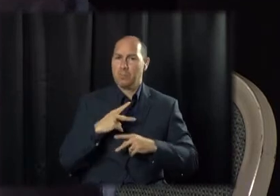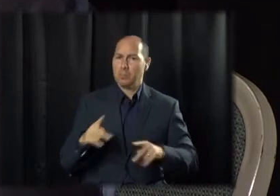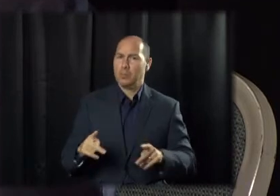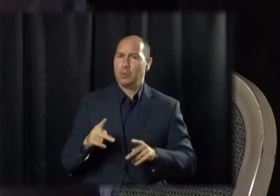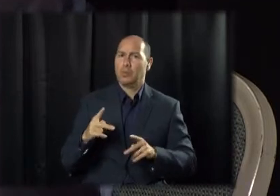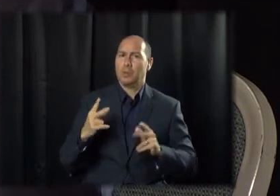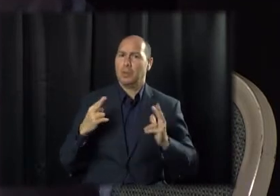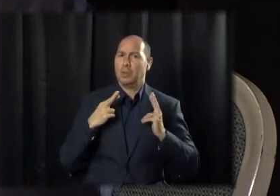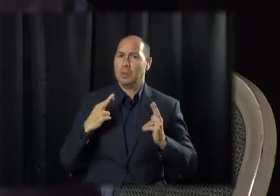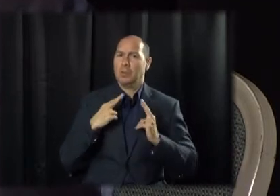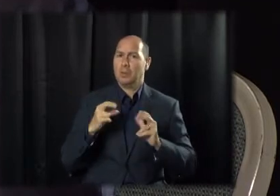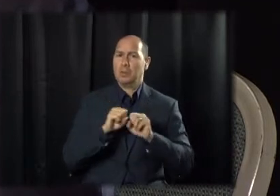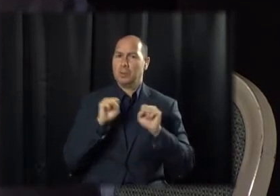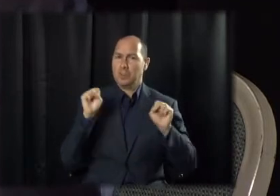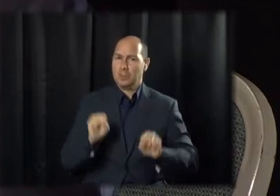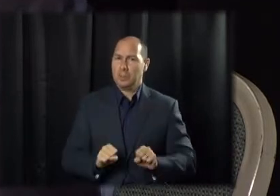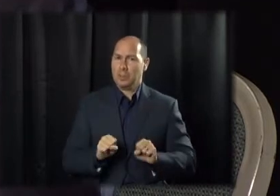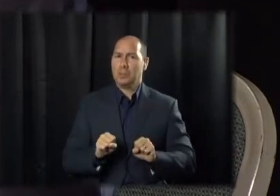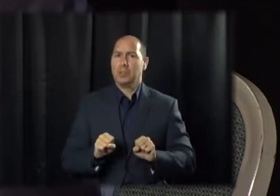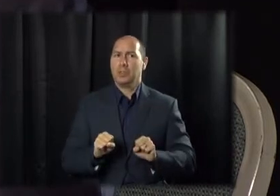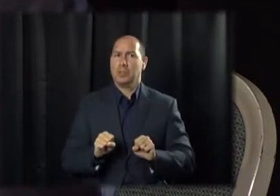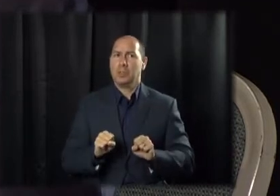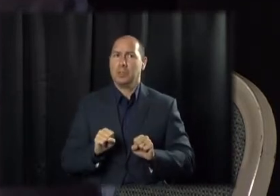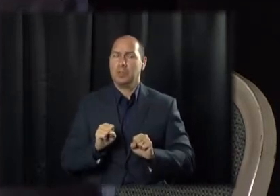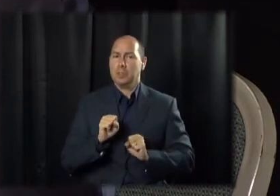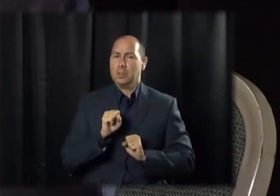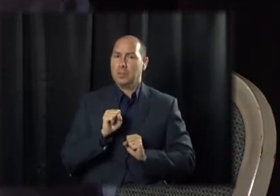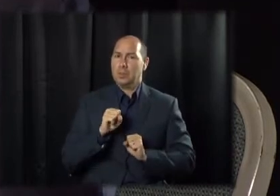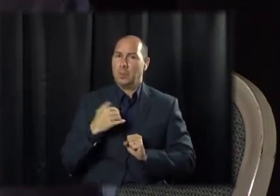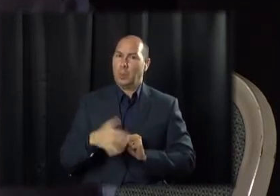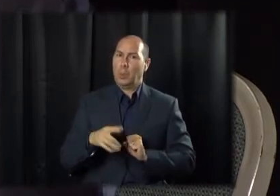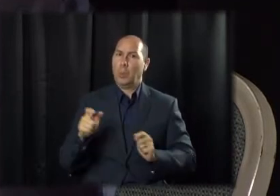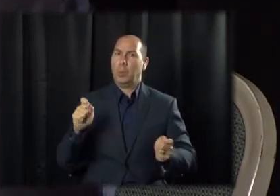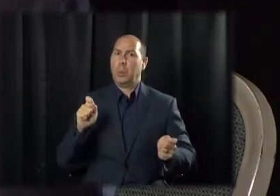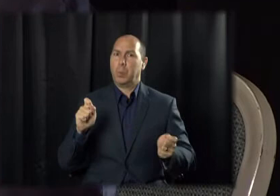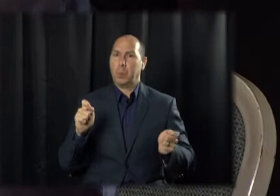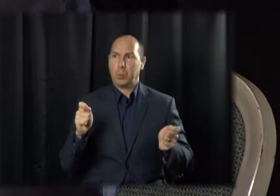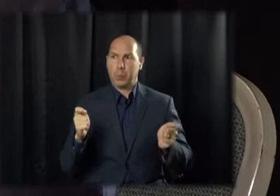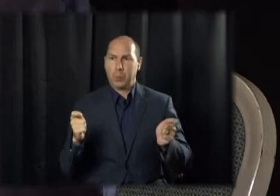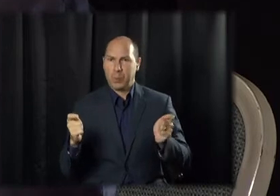Rico was significantly reformed in